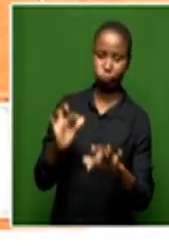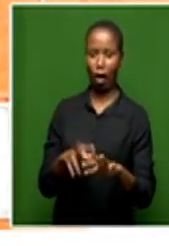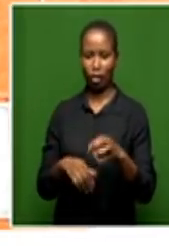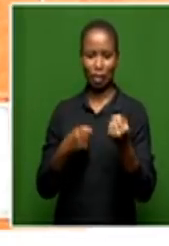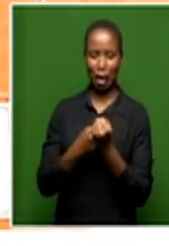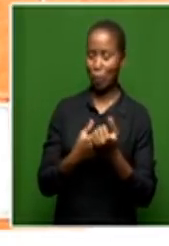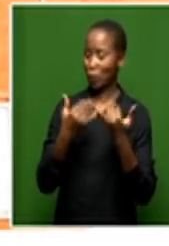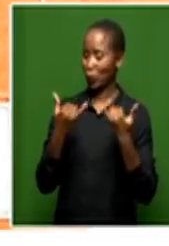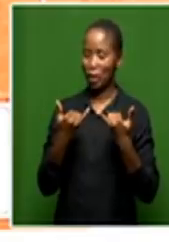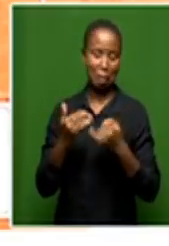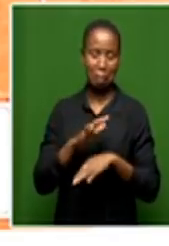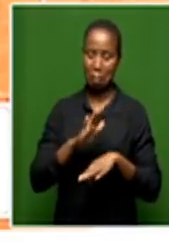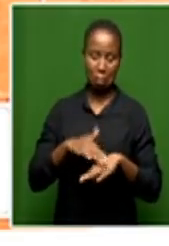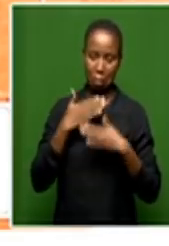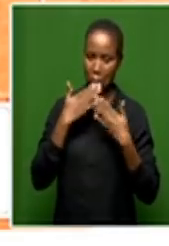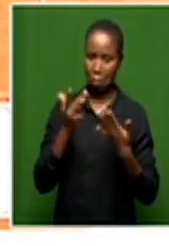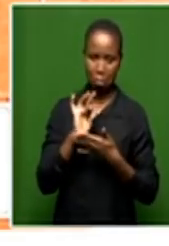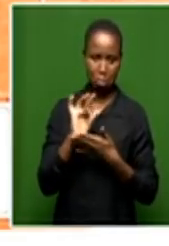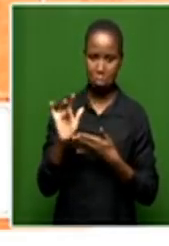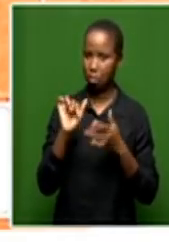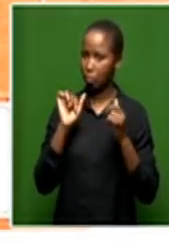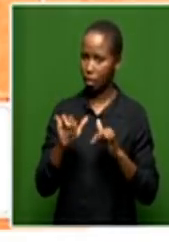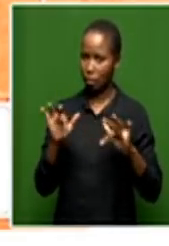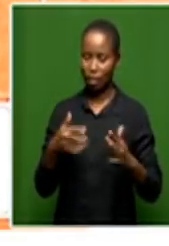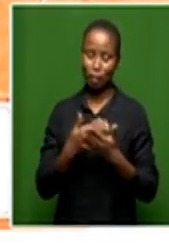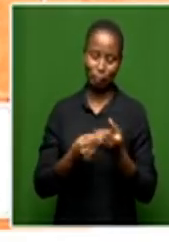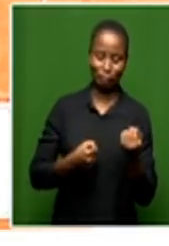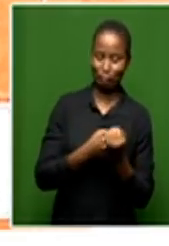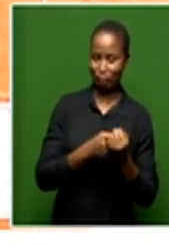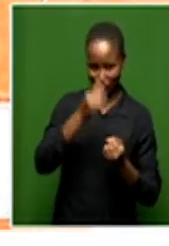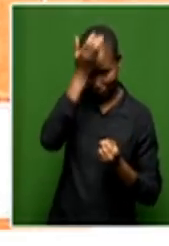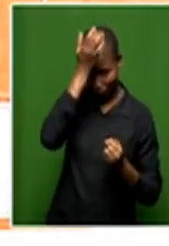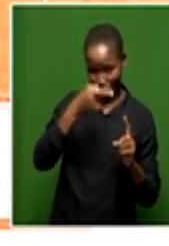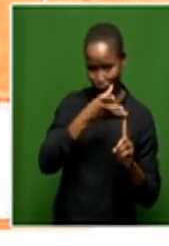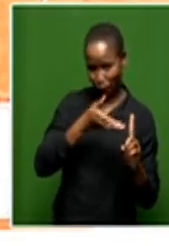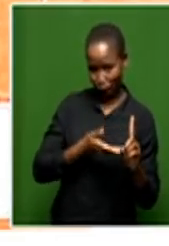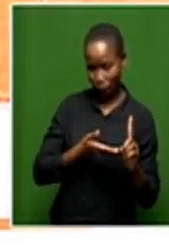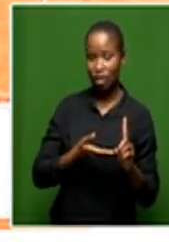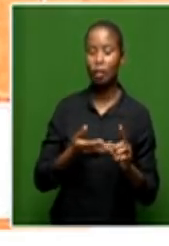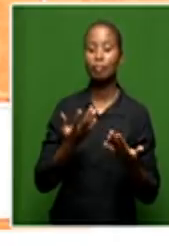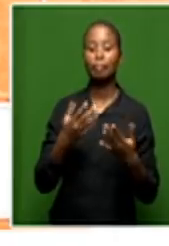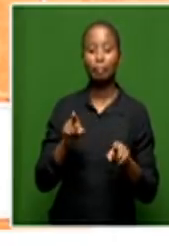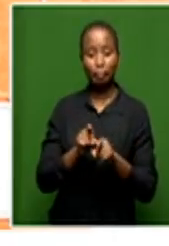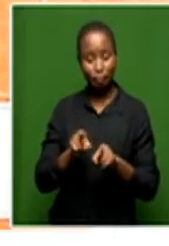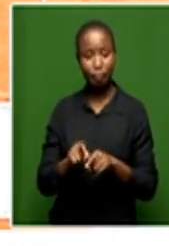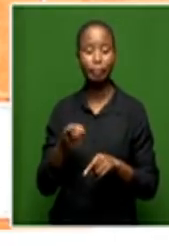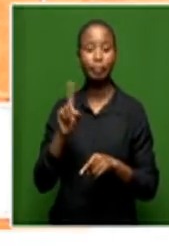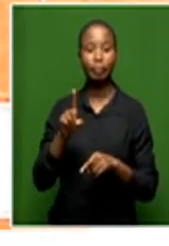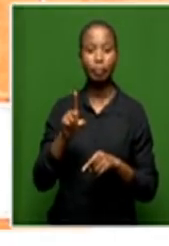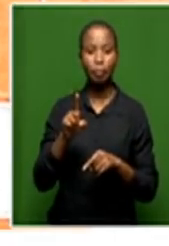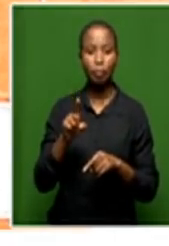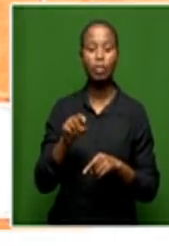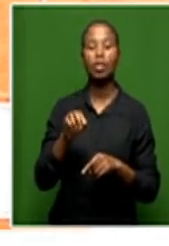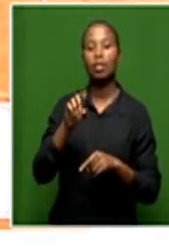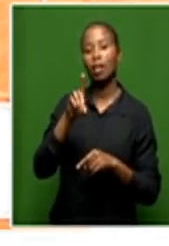throw their solidarity and support behind former President Jacob Zuma, as well as big heavyweights such as